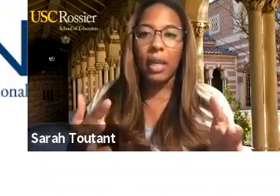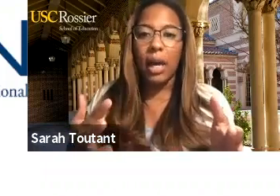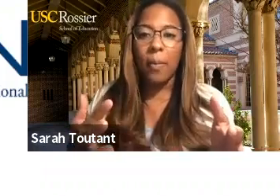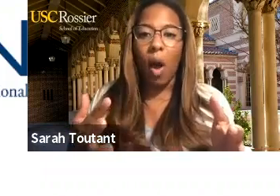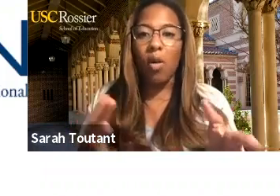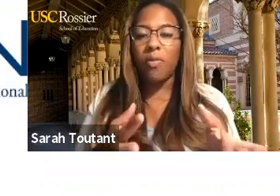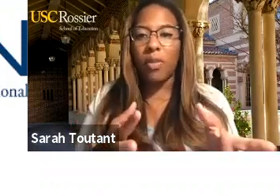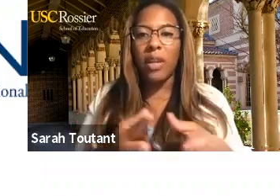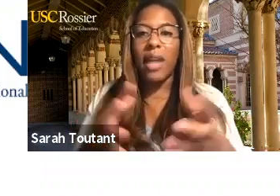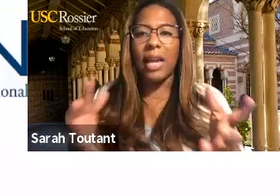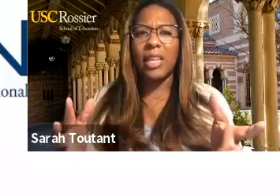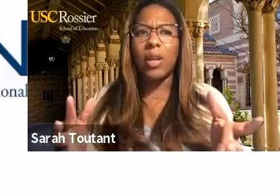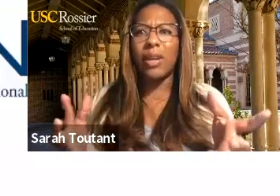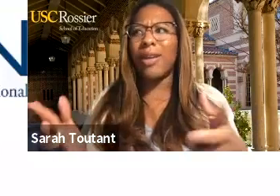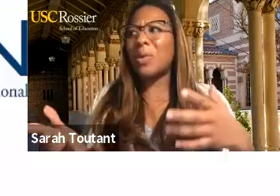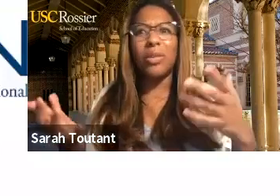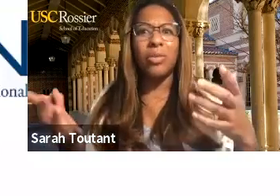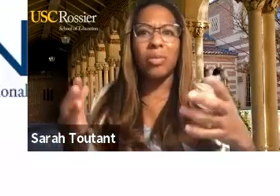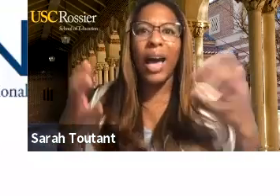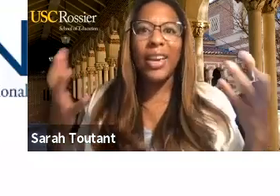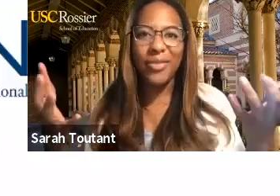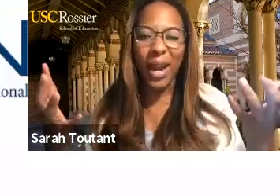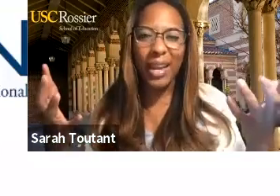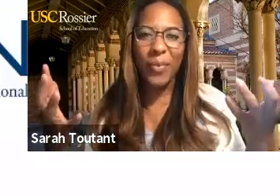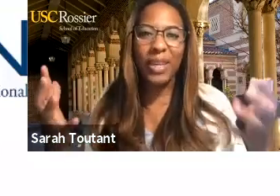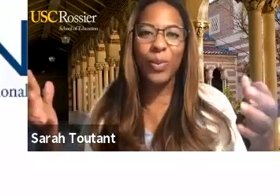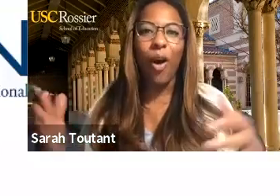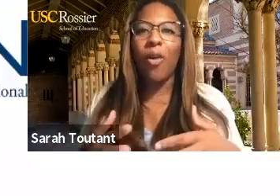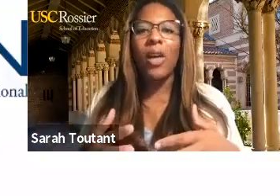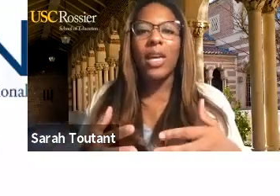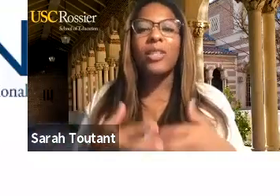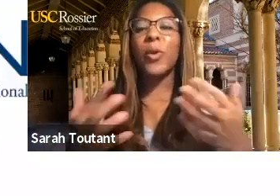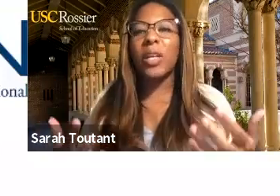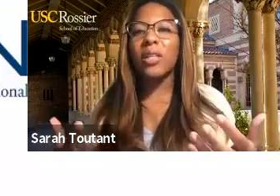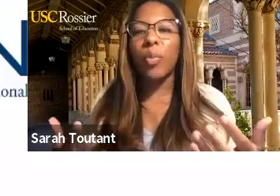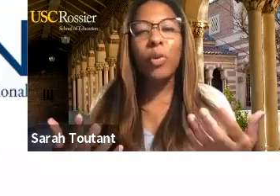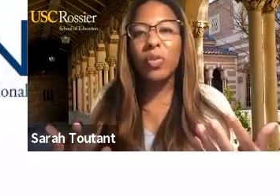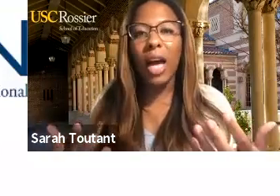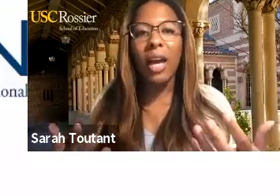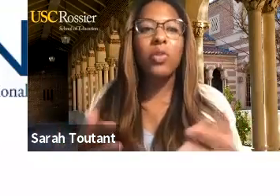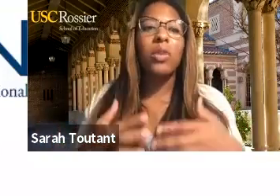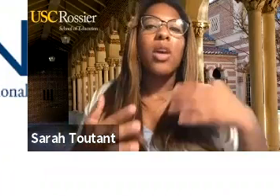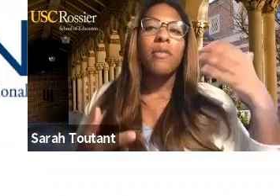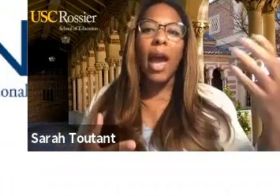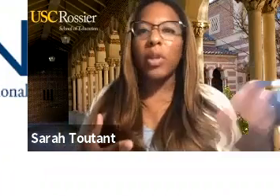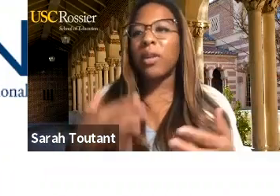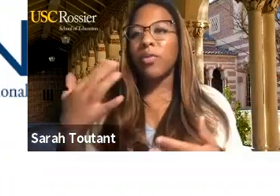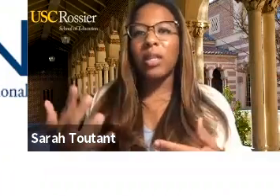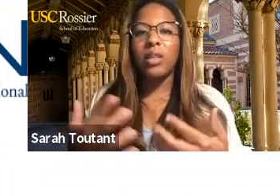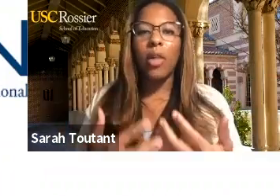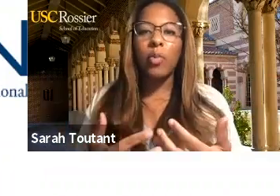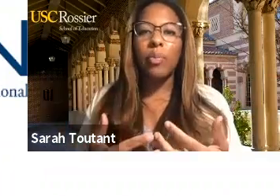navigate all of the things in academia and also life, right? Because we all experience our personal lives with family